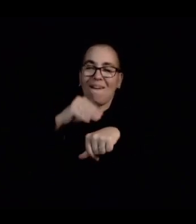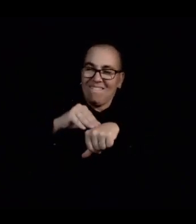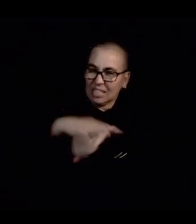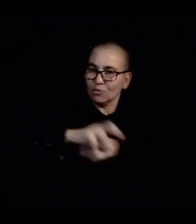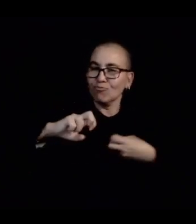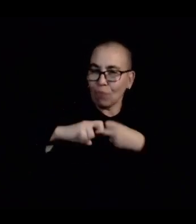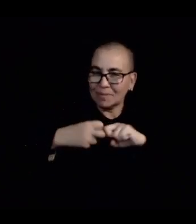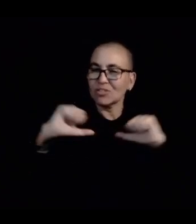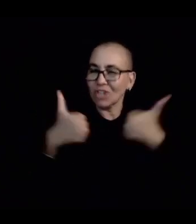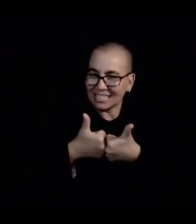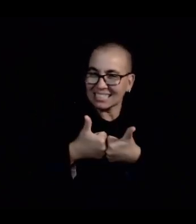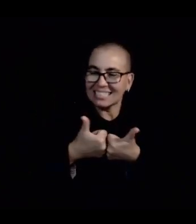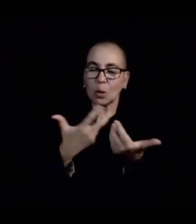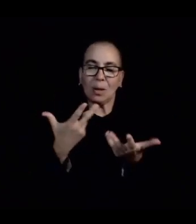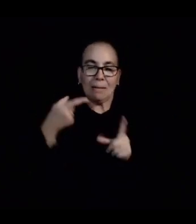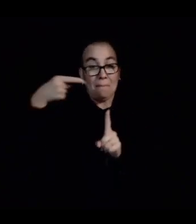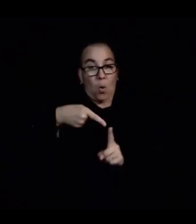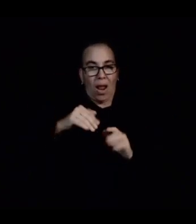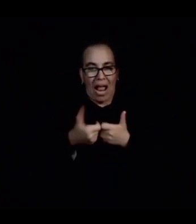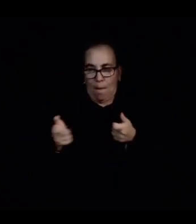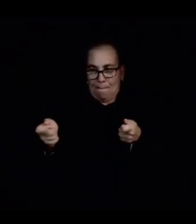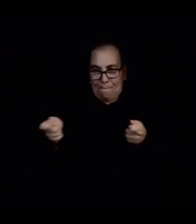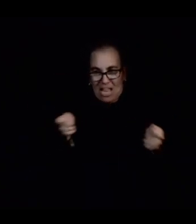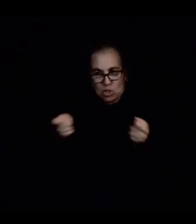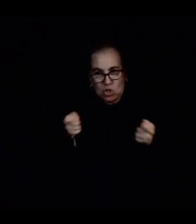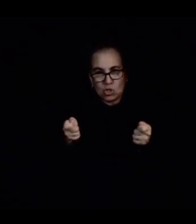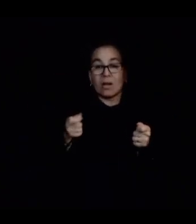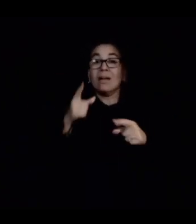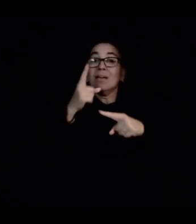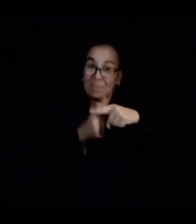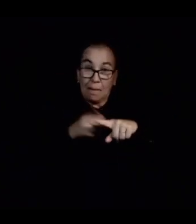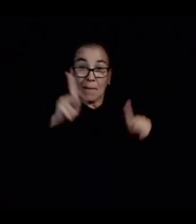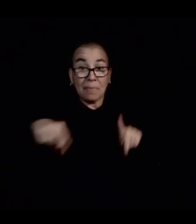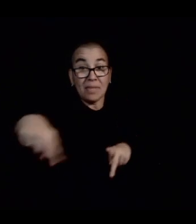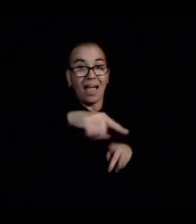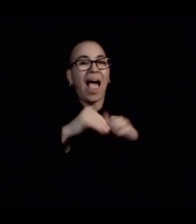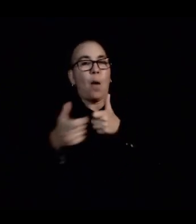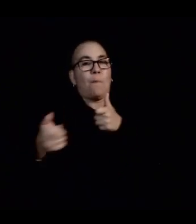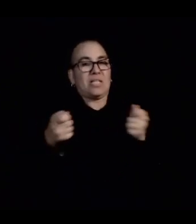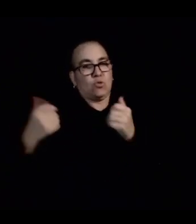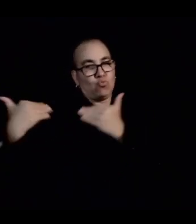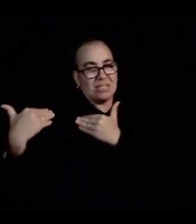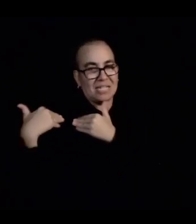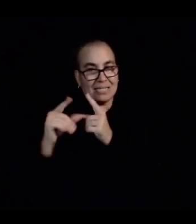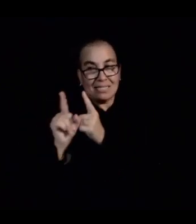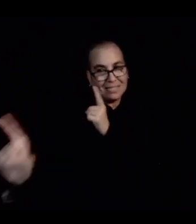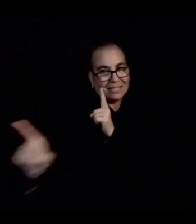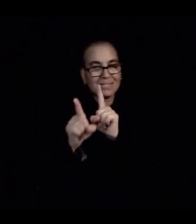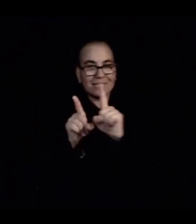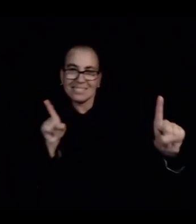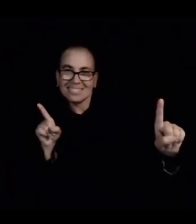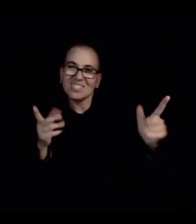happening, that certainly makes it a lot easier to move into a situation where a limited number of people could